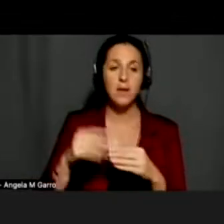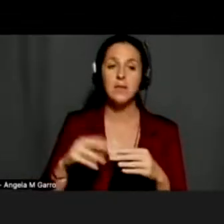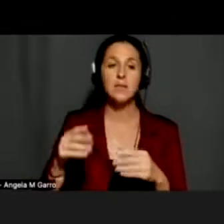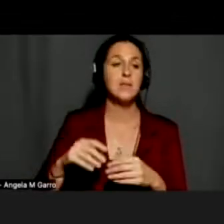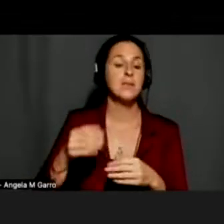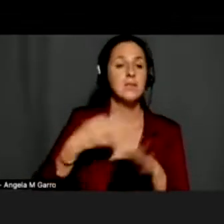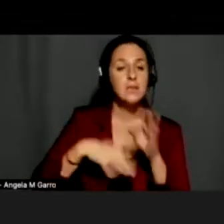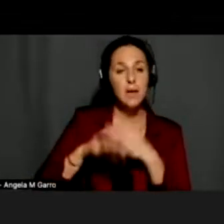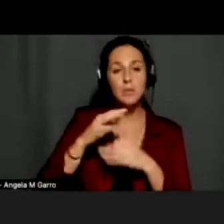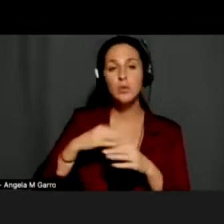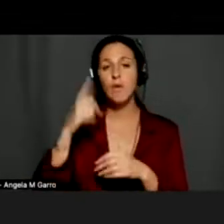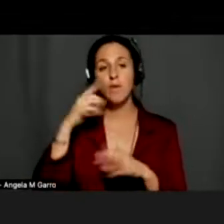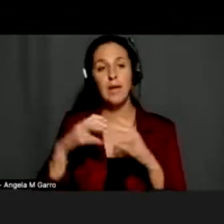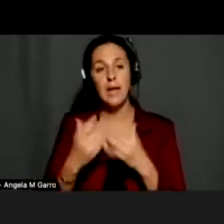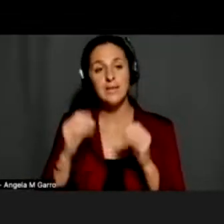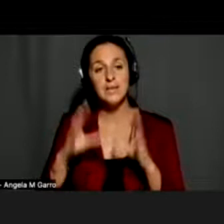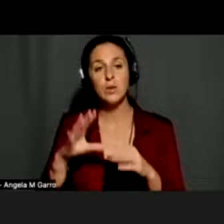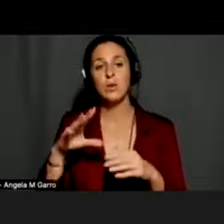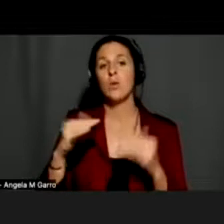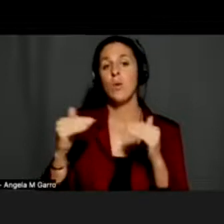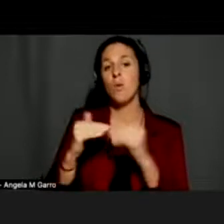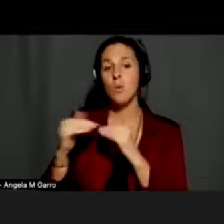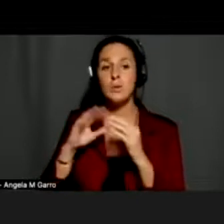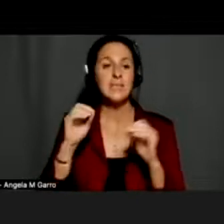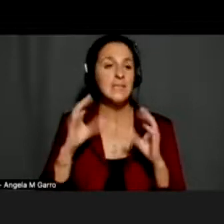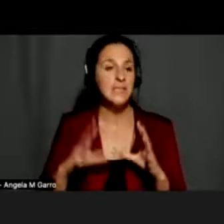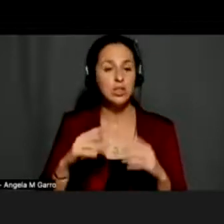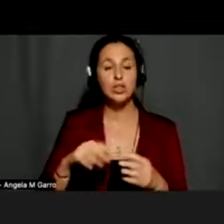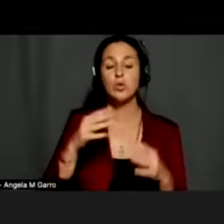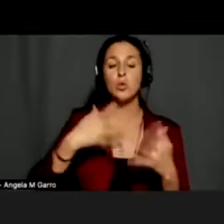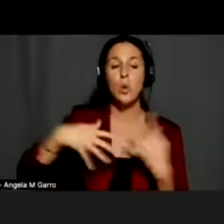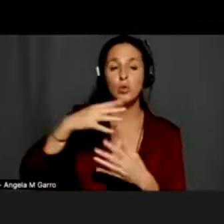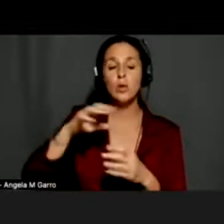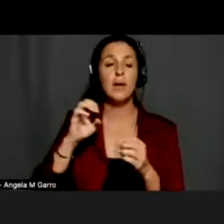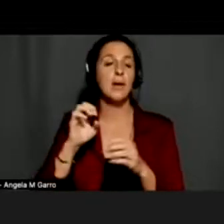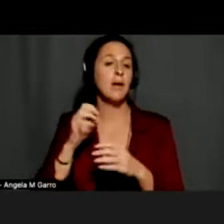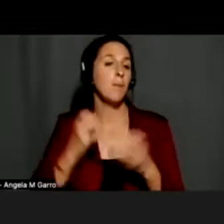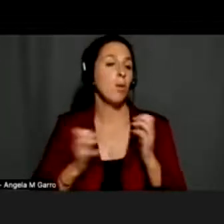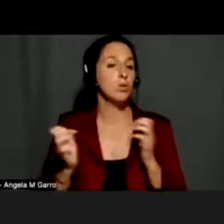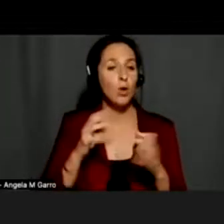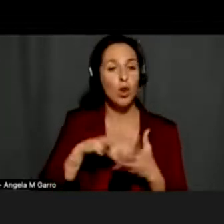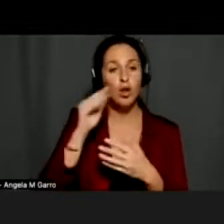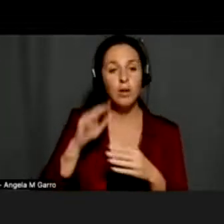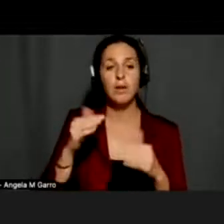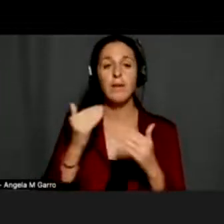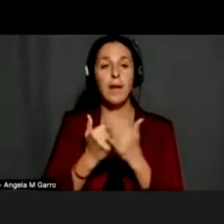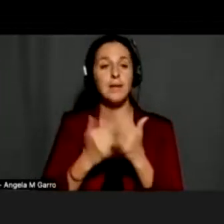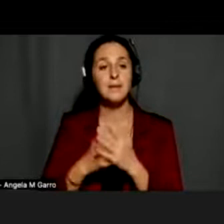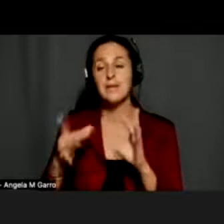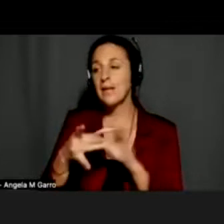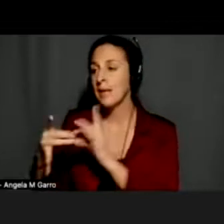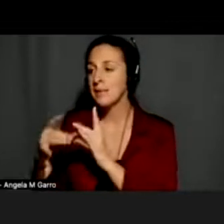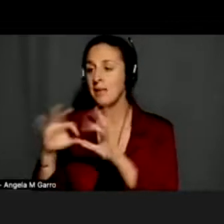classroom teachers, co-teaching weekly social emotional learning lessons, connecting families to resources, and making home